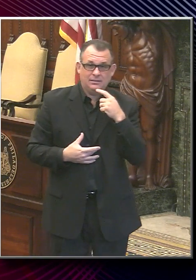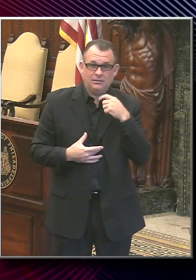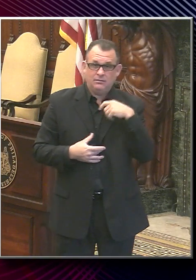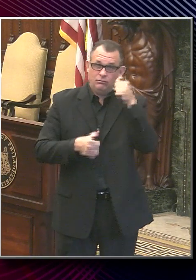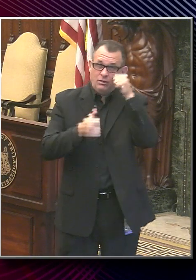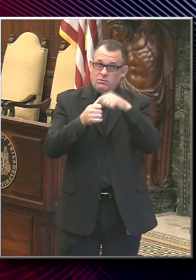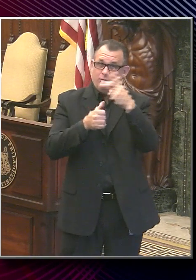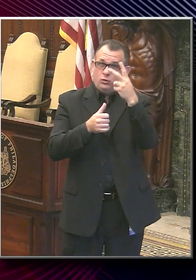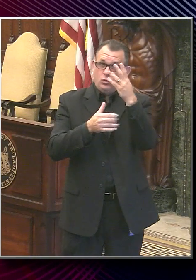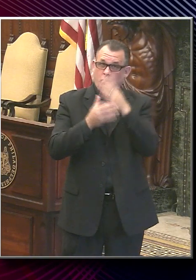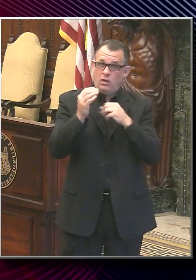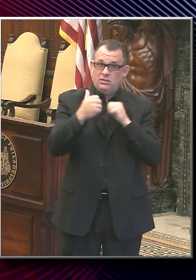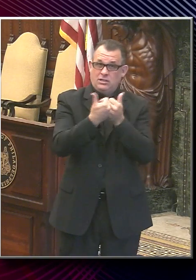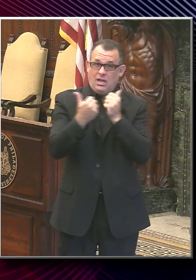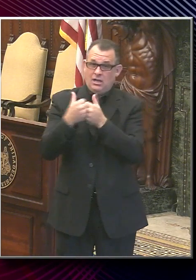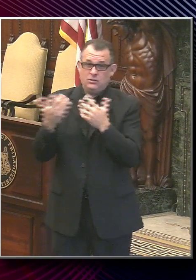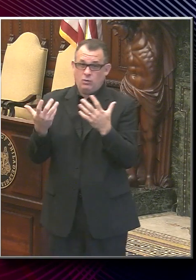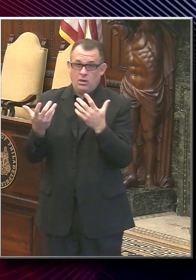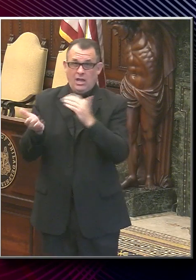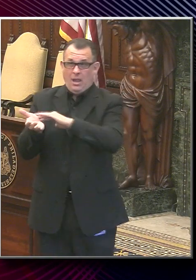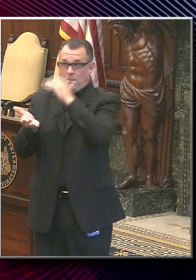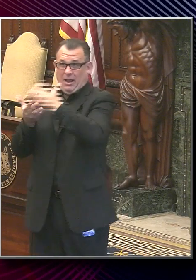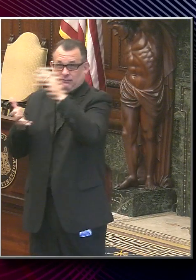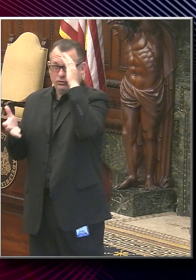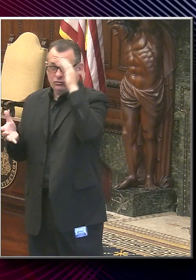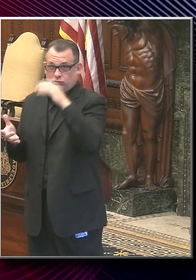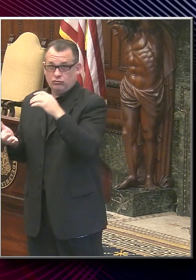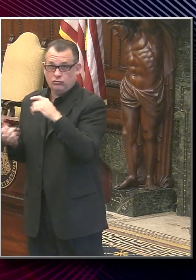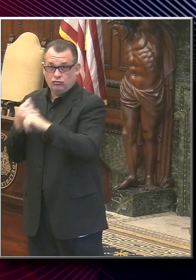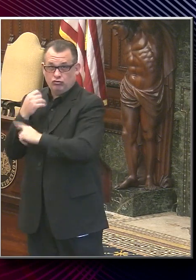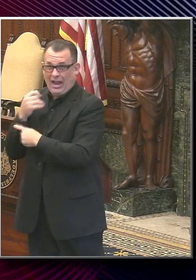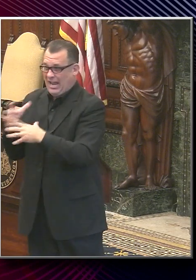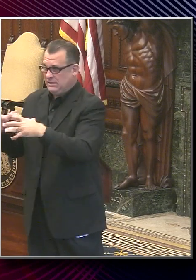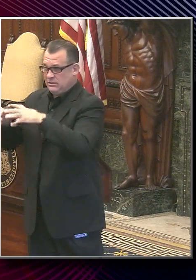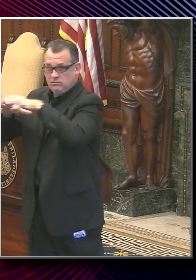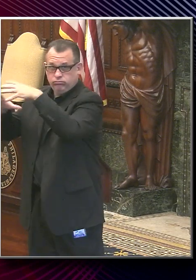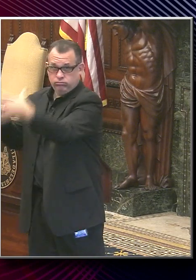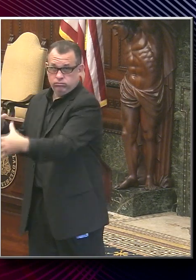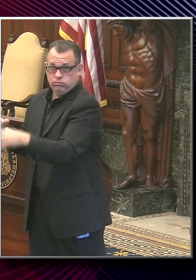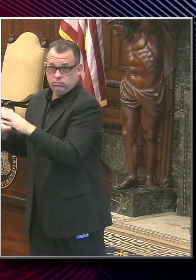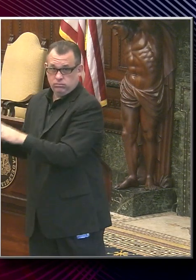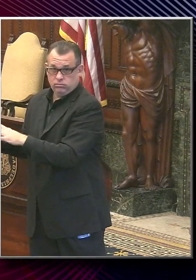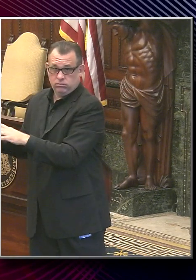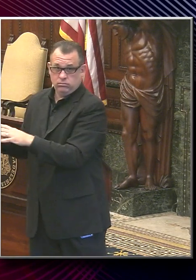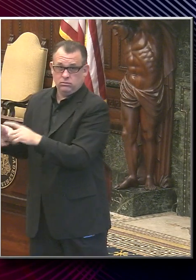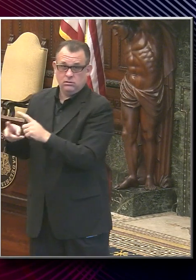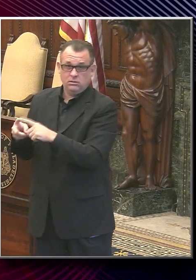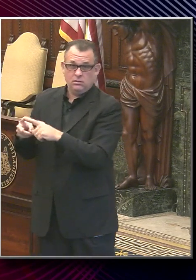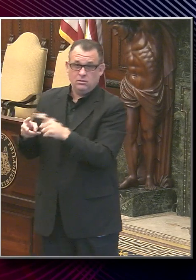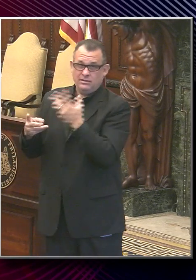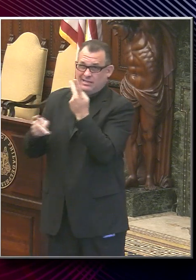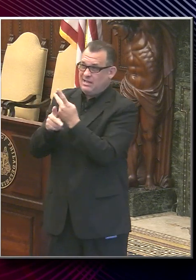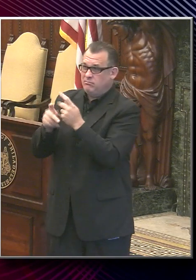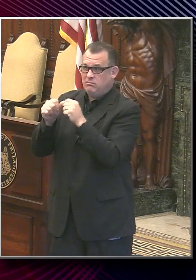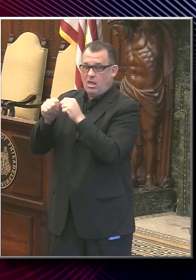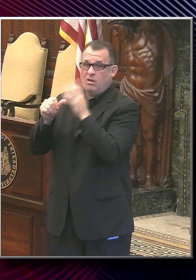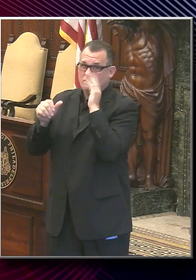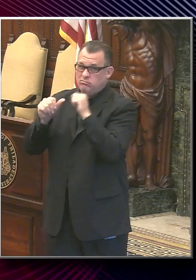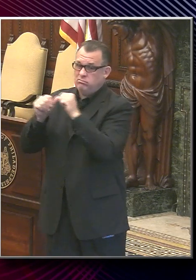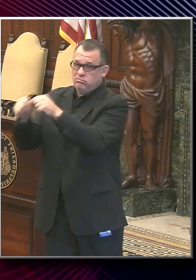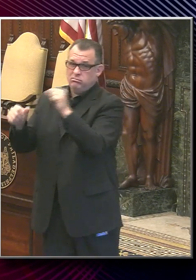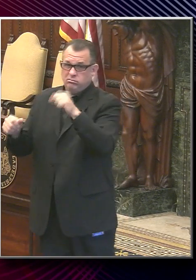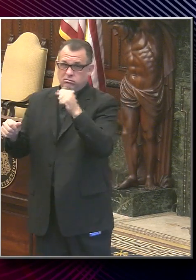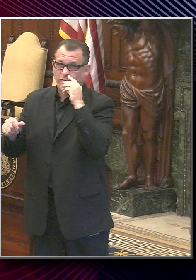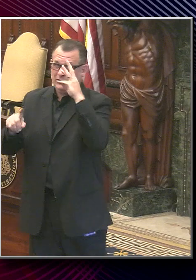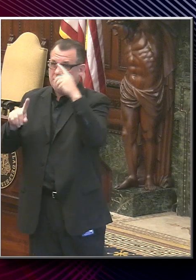right? There's the amount of collection, so the amount of trash that people are putting out, which may last as long as 6 months